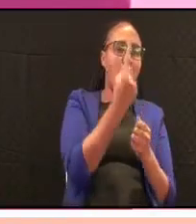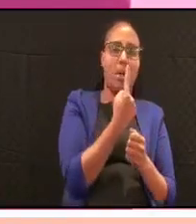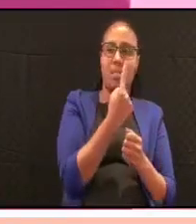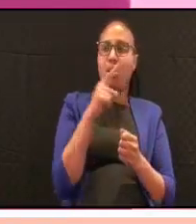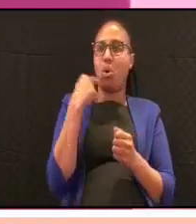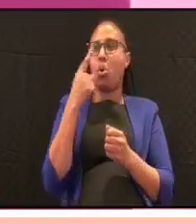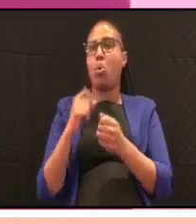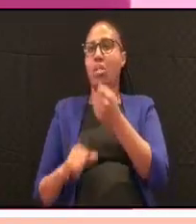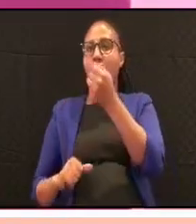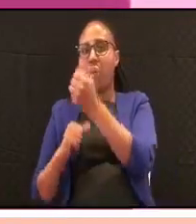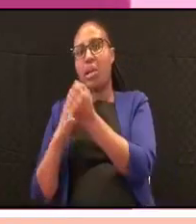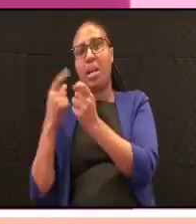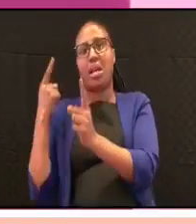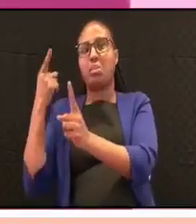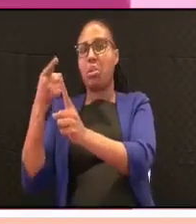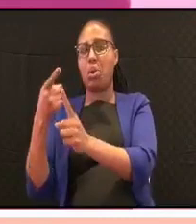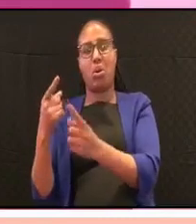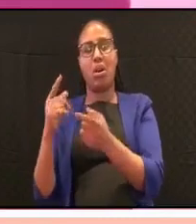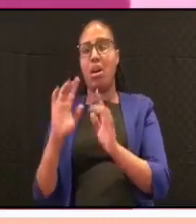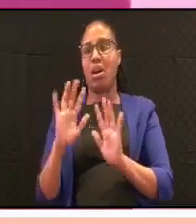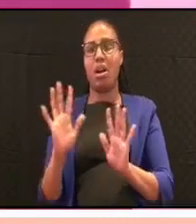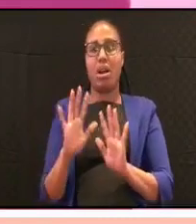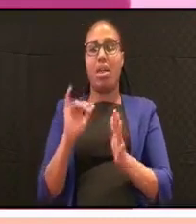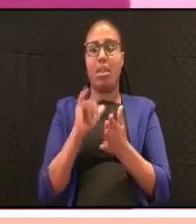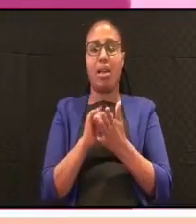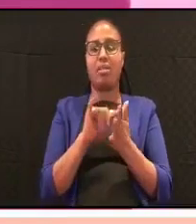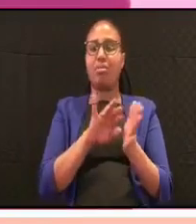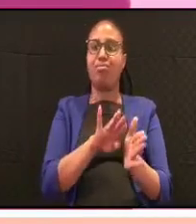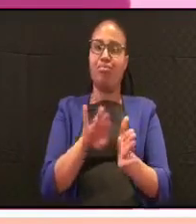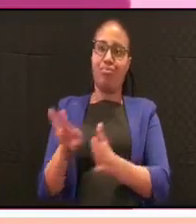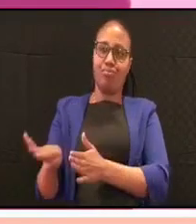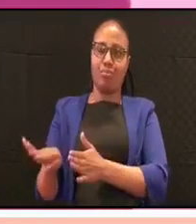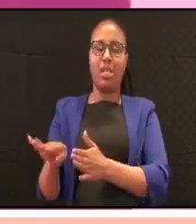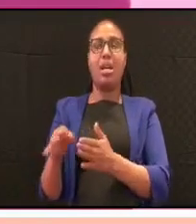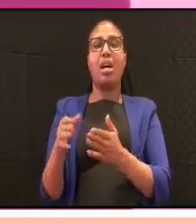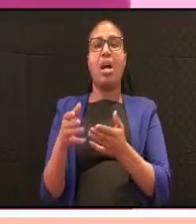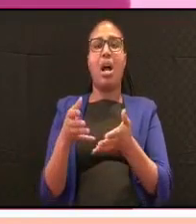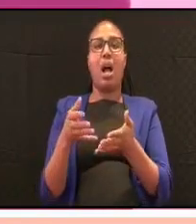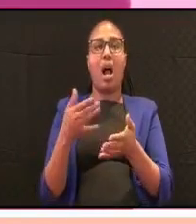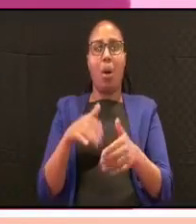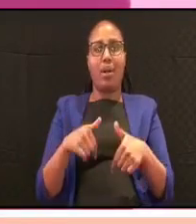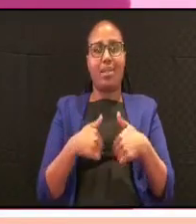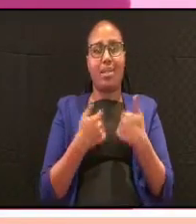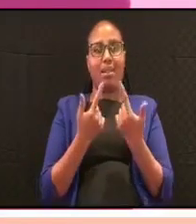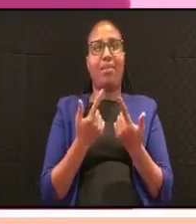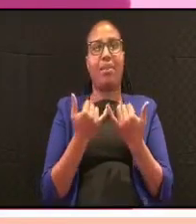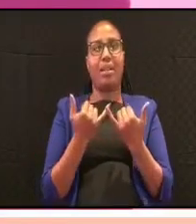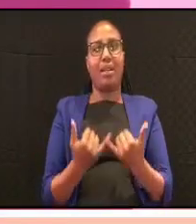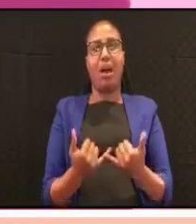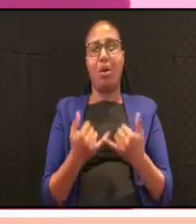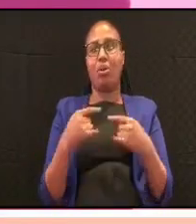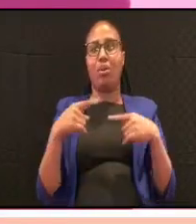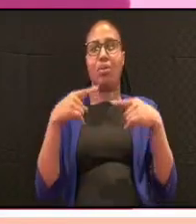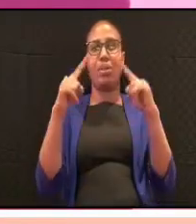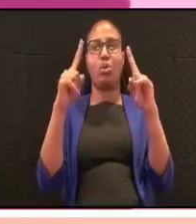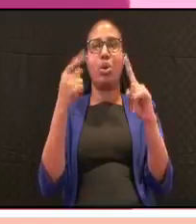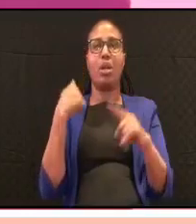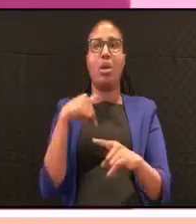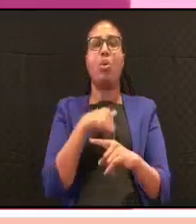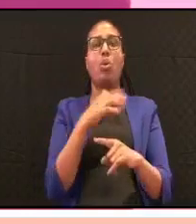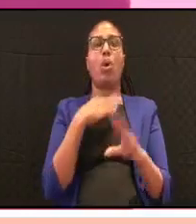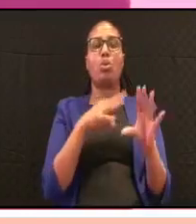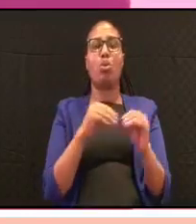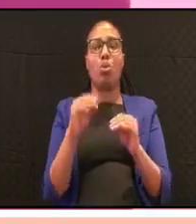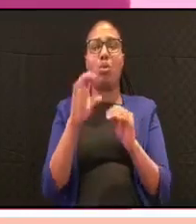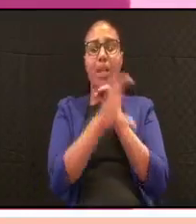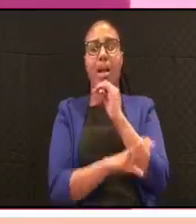Kwanza, who supported Azimio. That is water under the bridge. Ourselves, we are magnanimous in victory, and we want to move